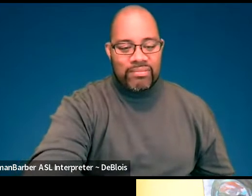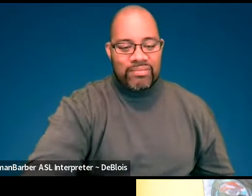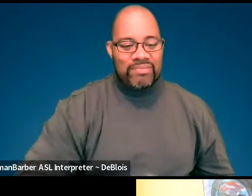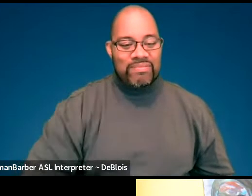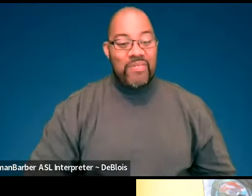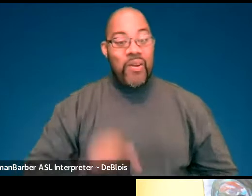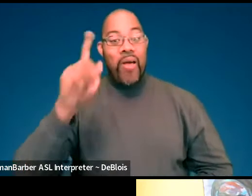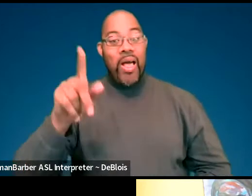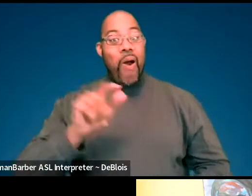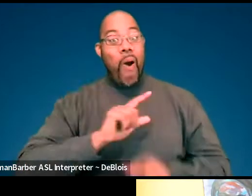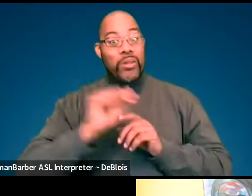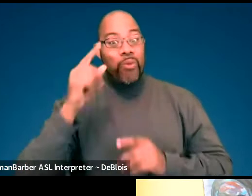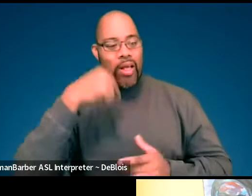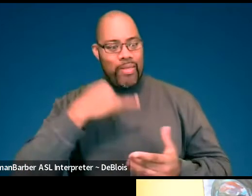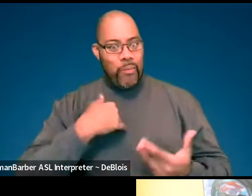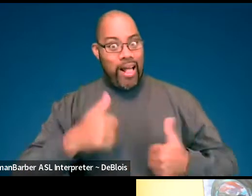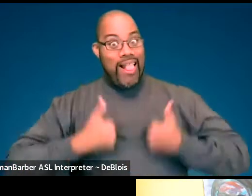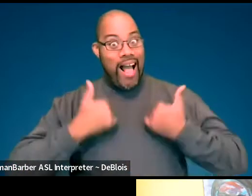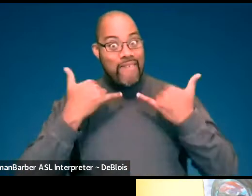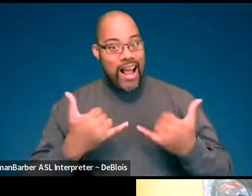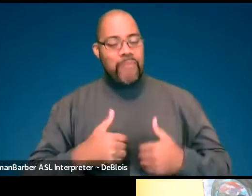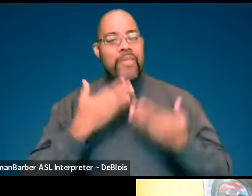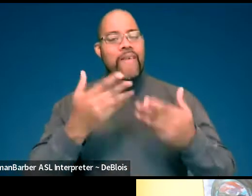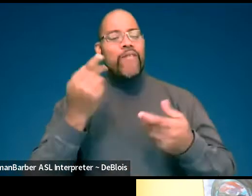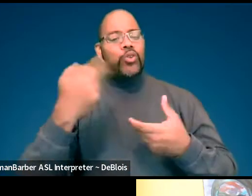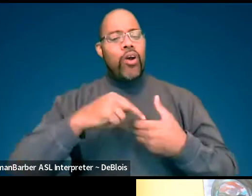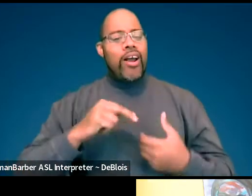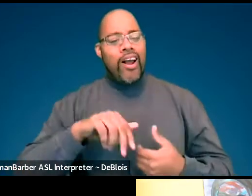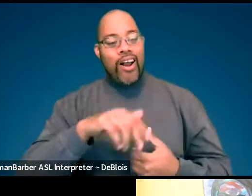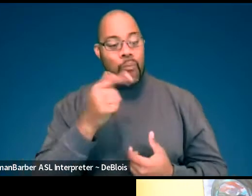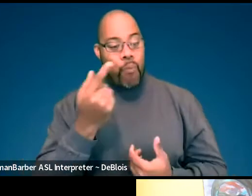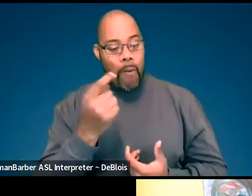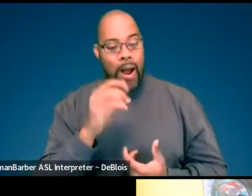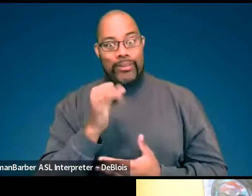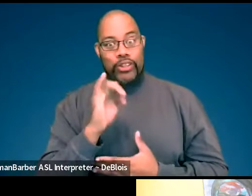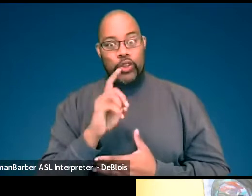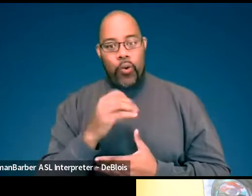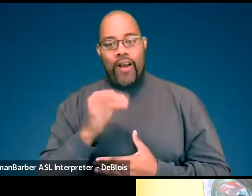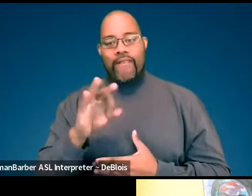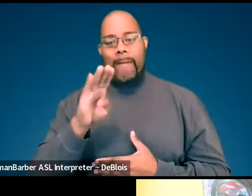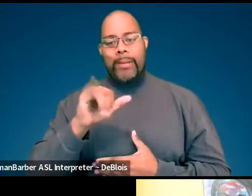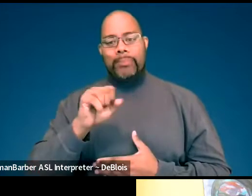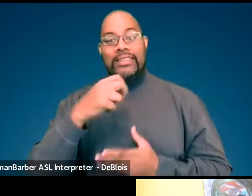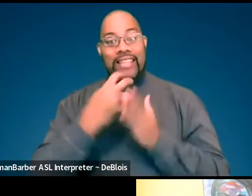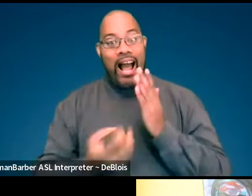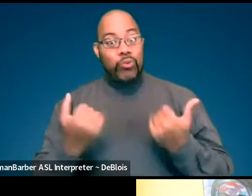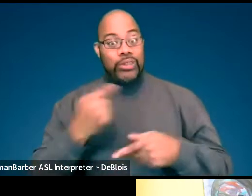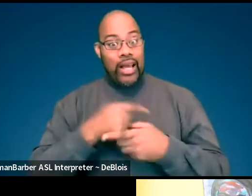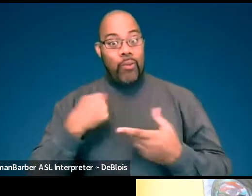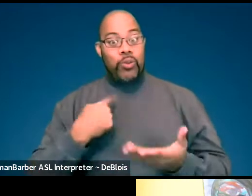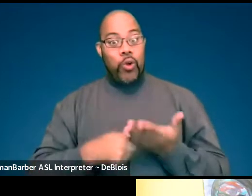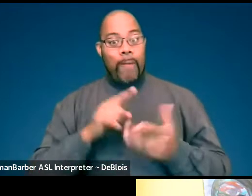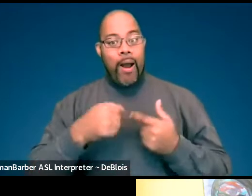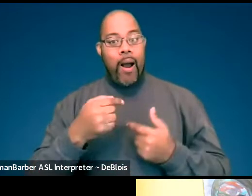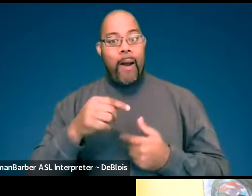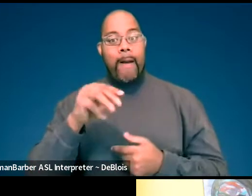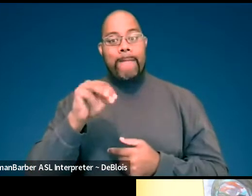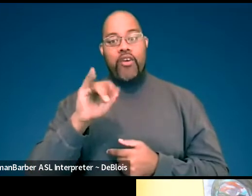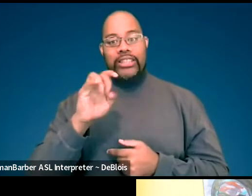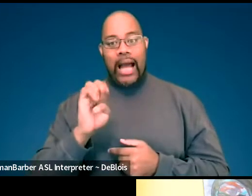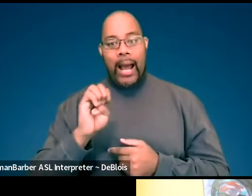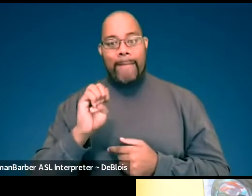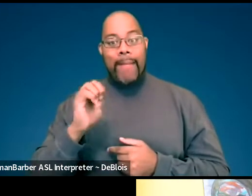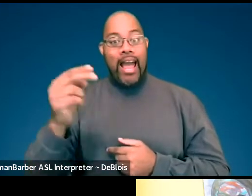All right, awesome. It looks like we're live. Thank you for joining another episode of BIMS Dives. Today, we'll be diving into maritime heritage with Dr.